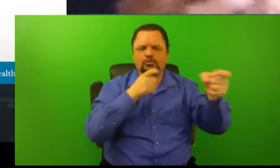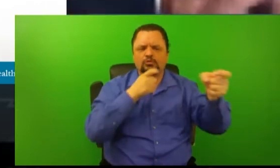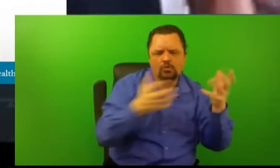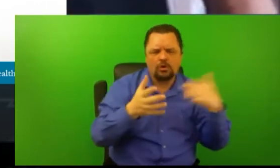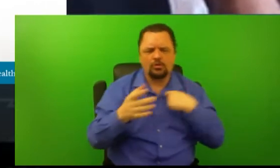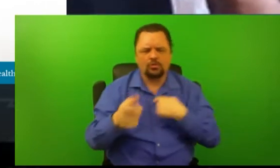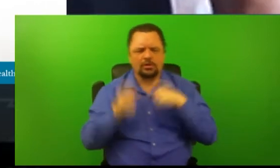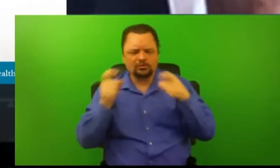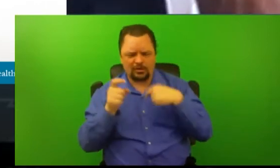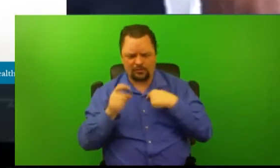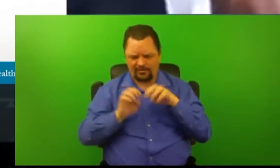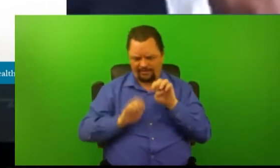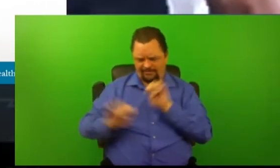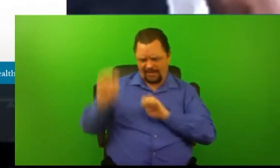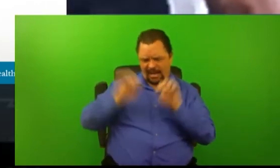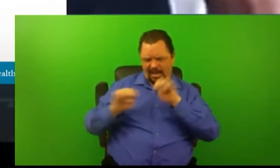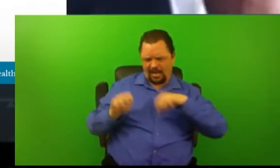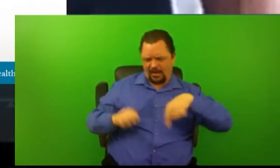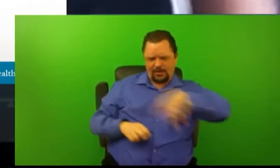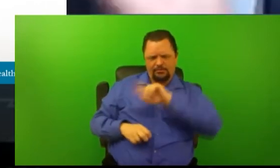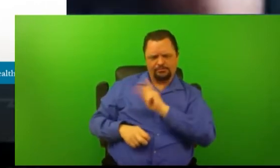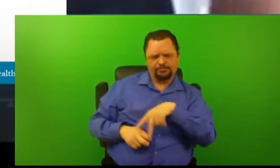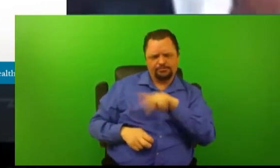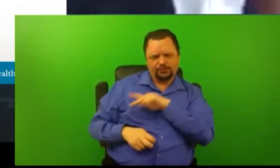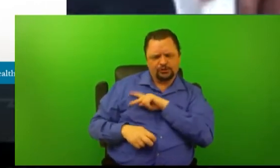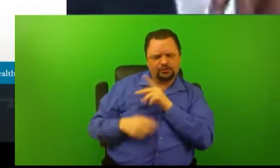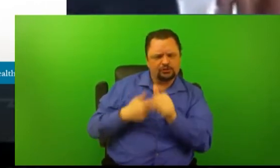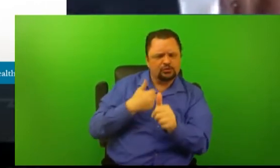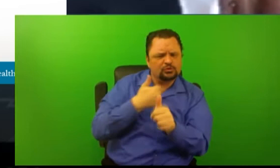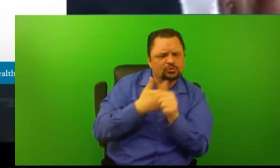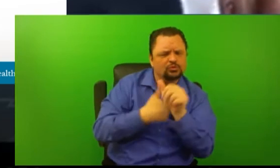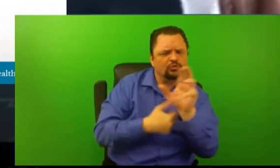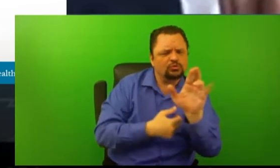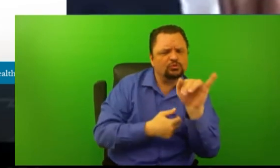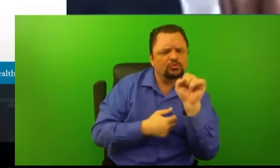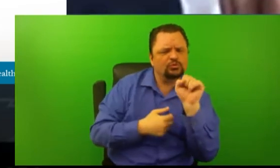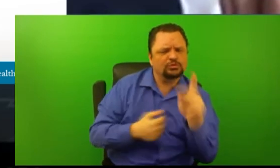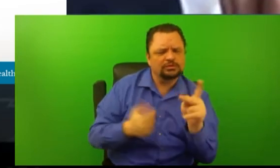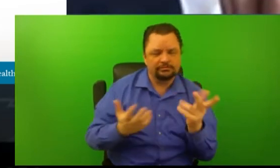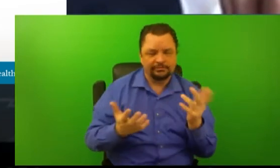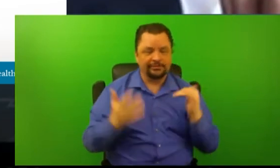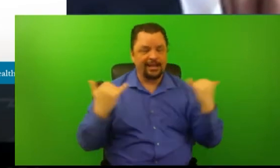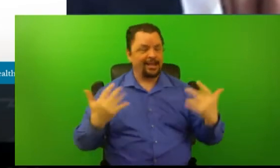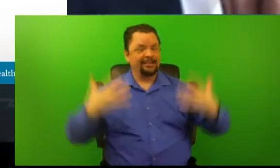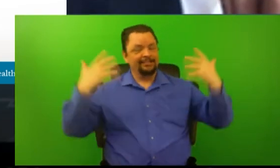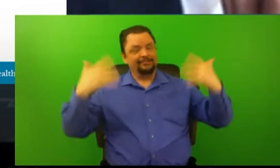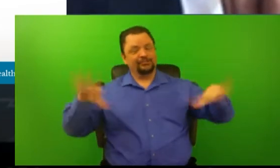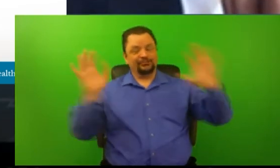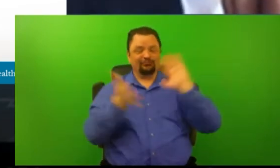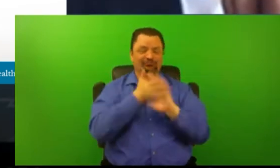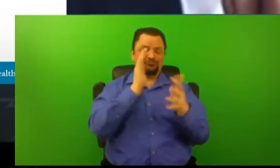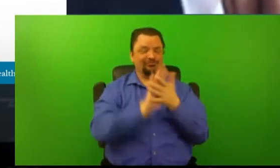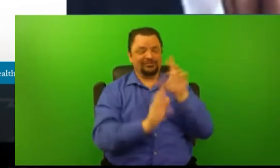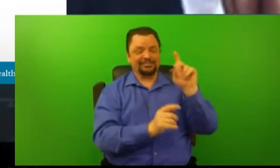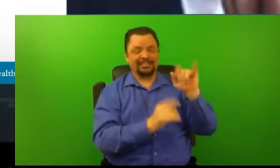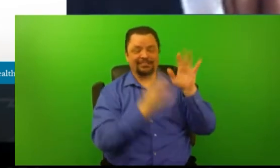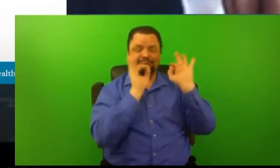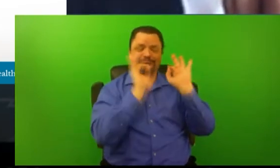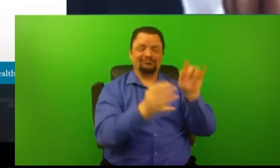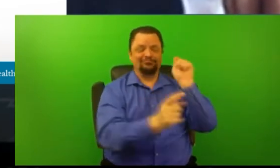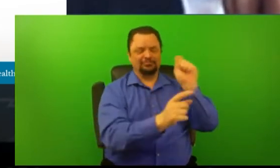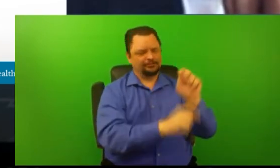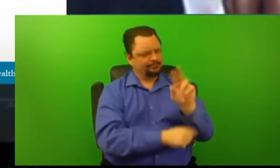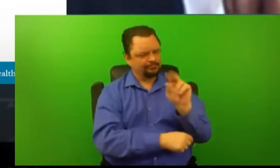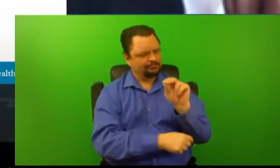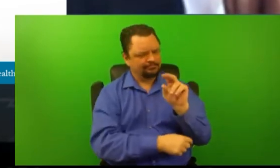so that just to say that we're done with this, the data is perfect, we're over COVID, is not enough, because all the things that